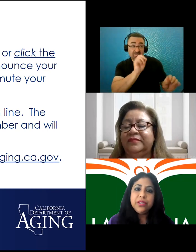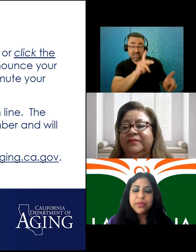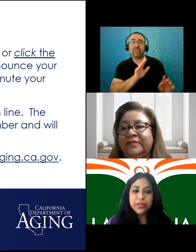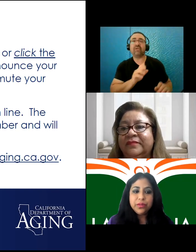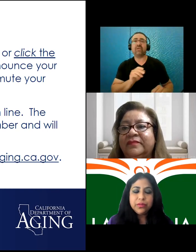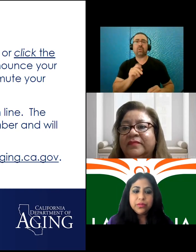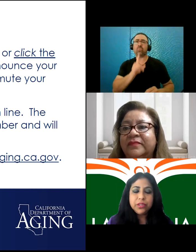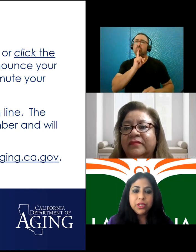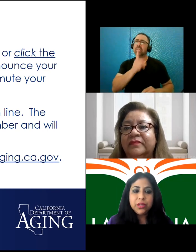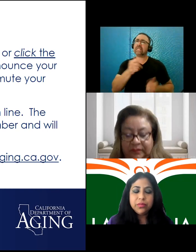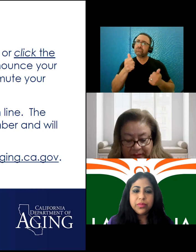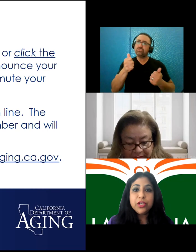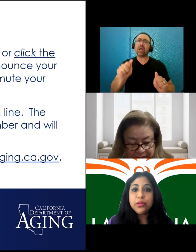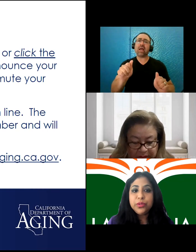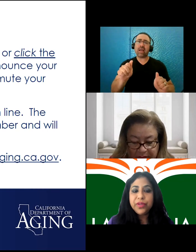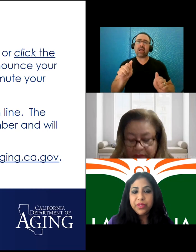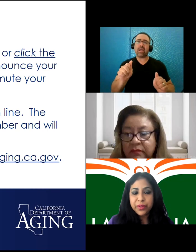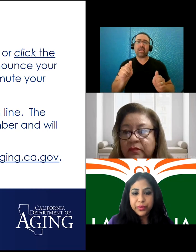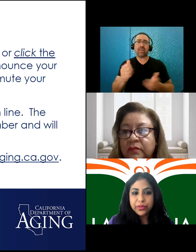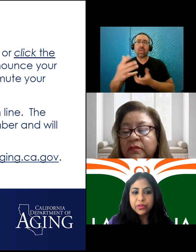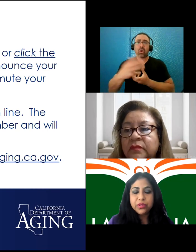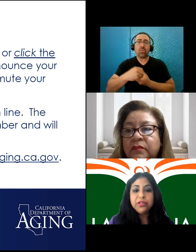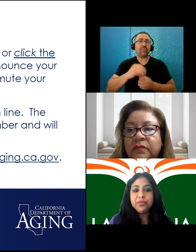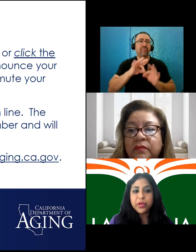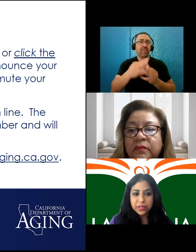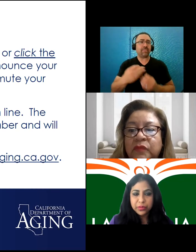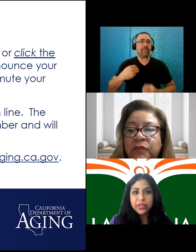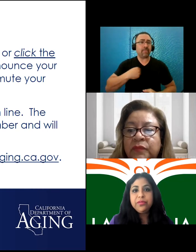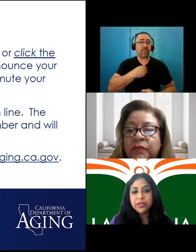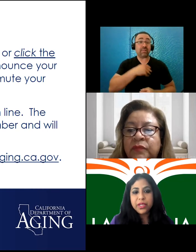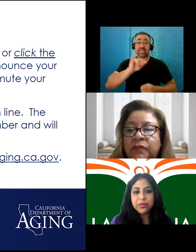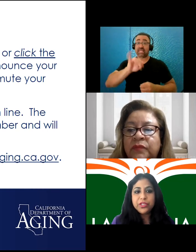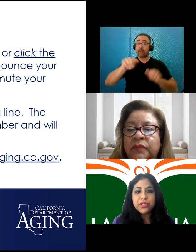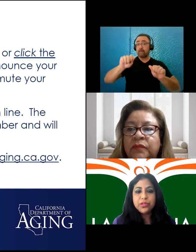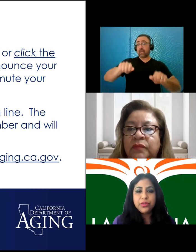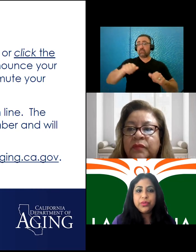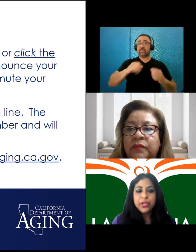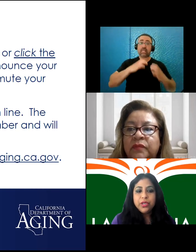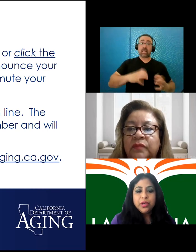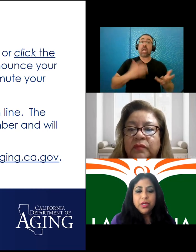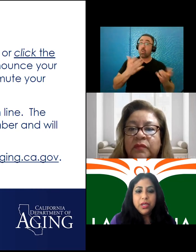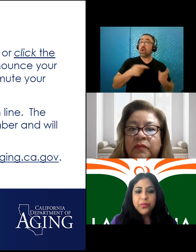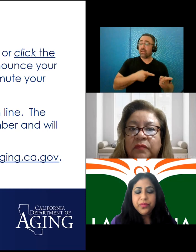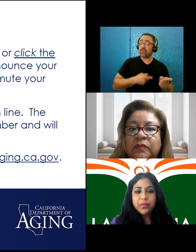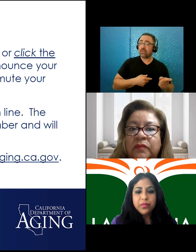We really try to include family members if possible, if the client wishes to,